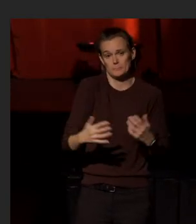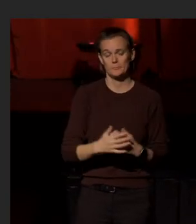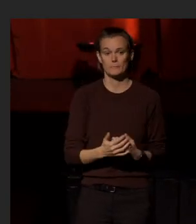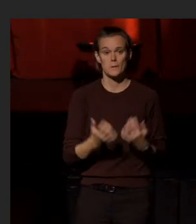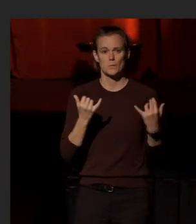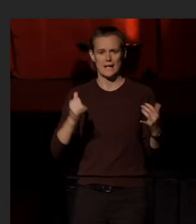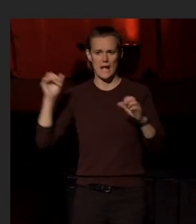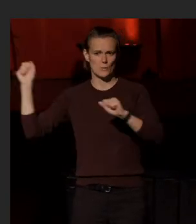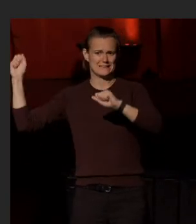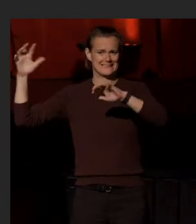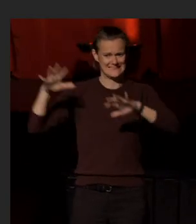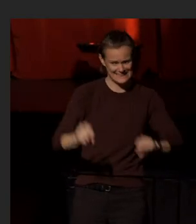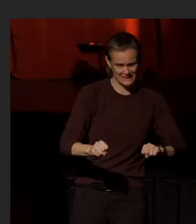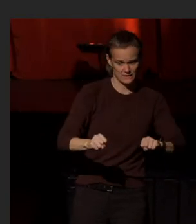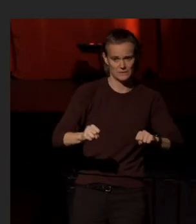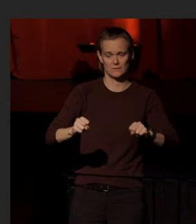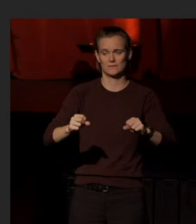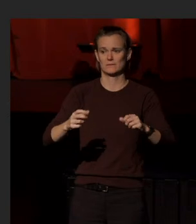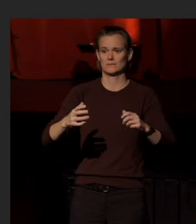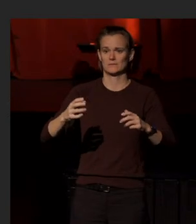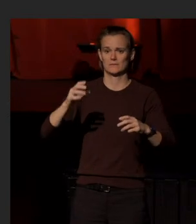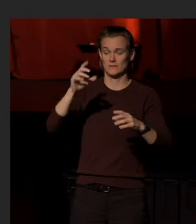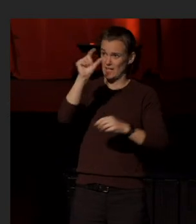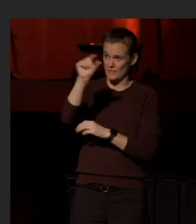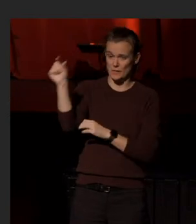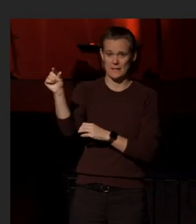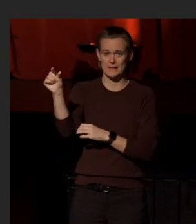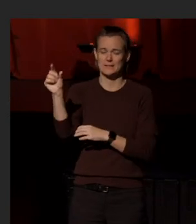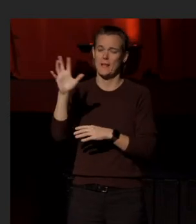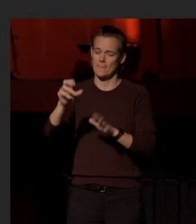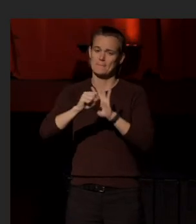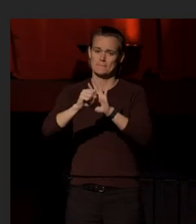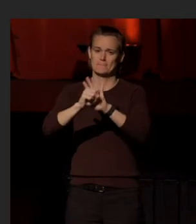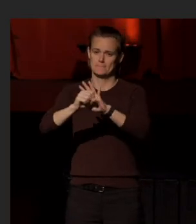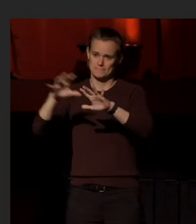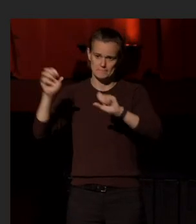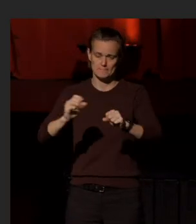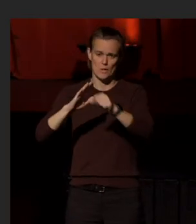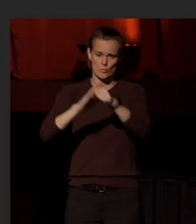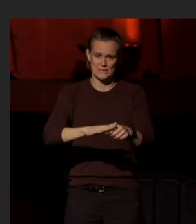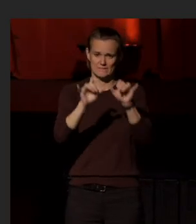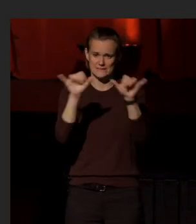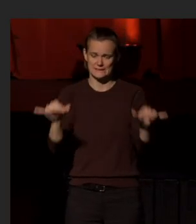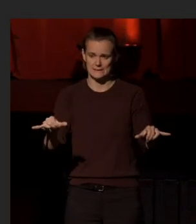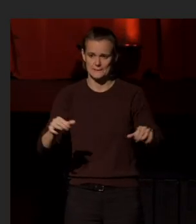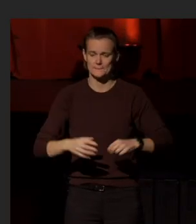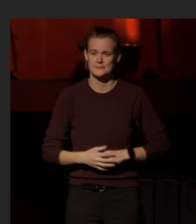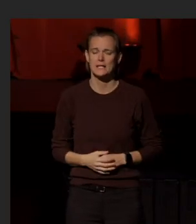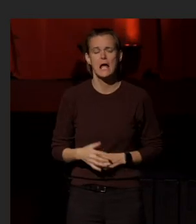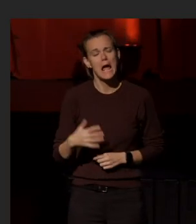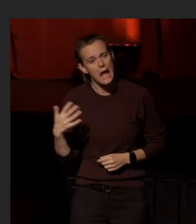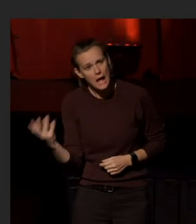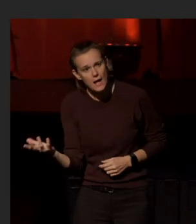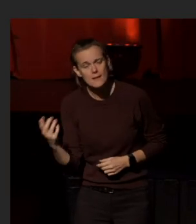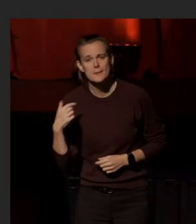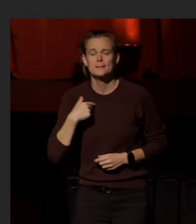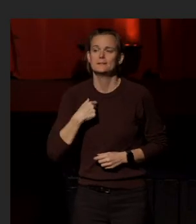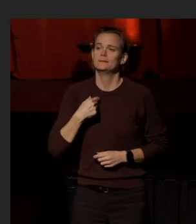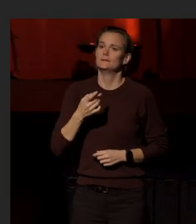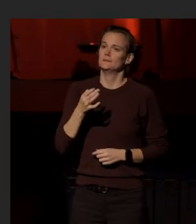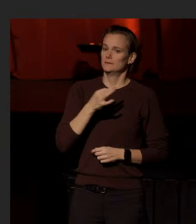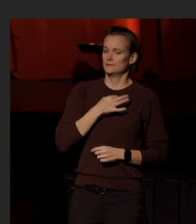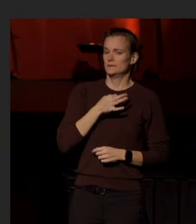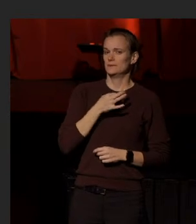state, it inherently reinforces oppressive systems. I wonder though if in that there